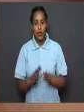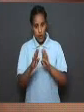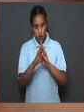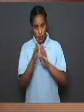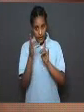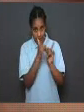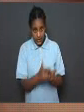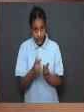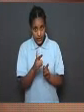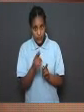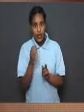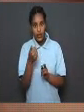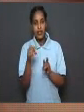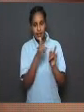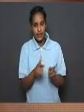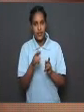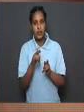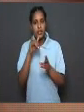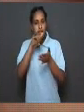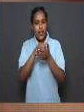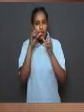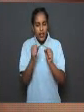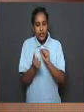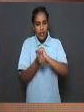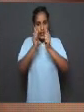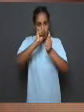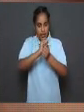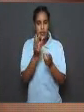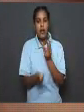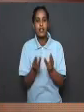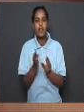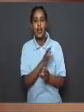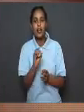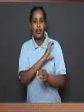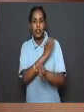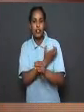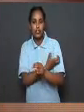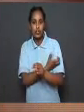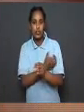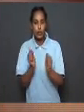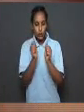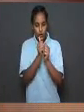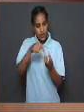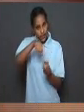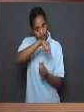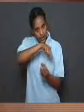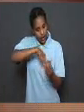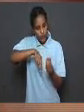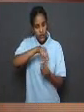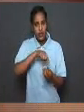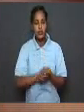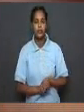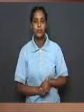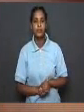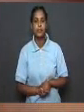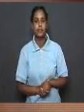An open system is a system that can exchange mass and energy with its